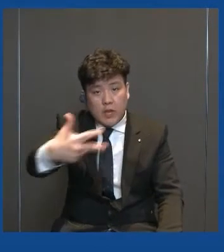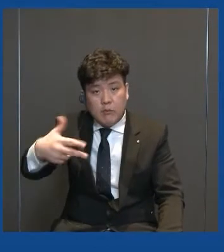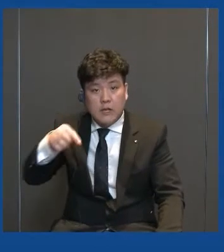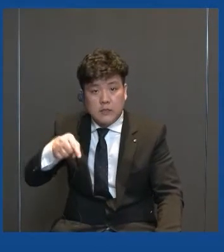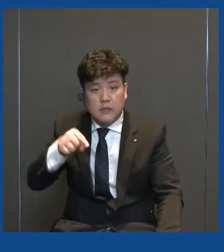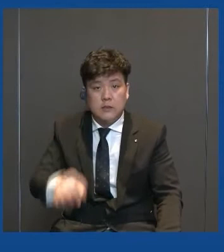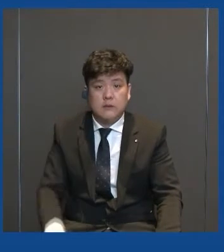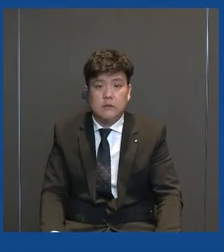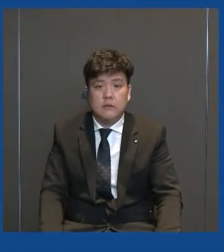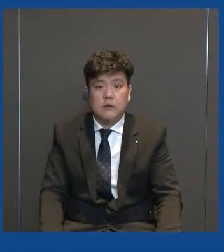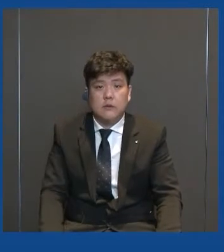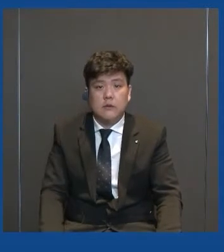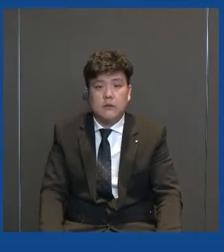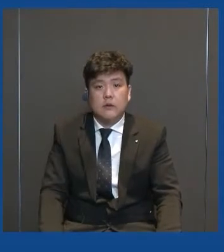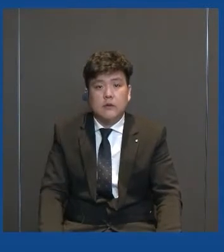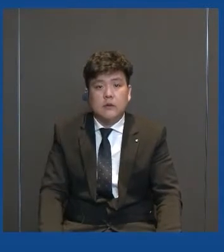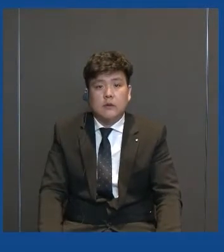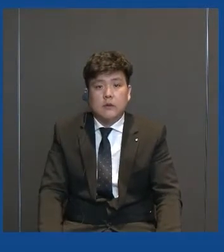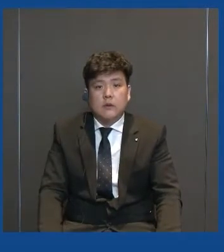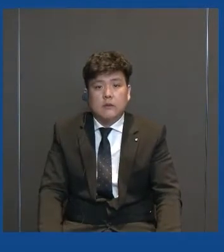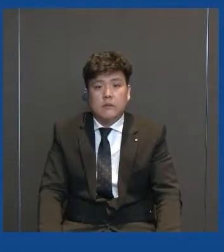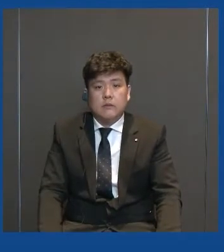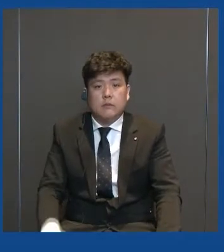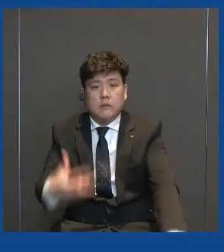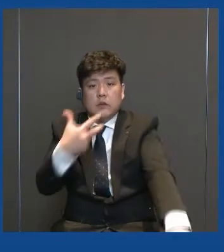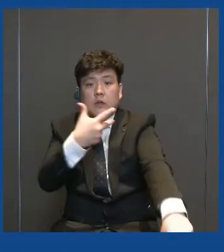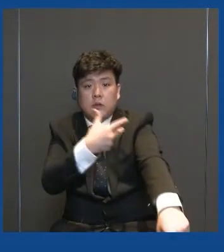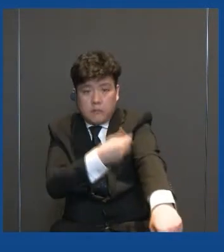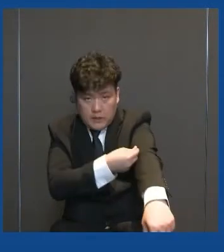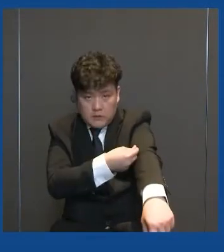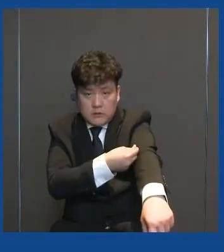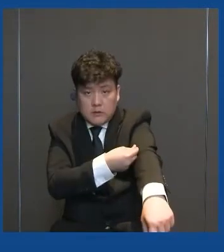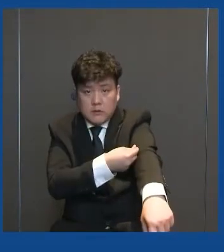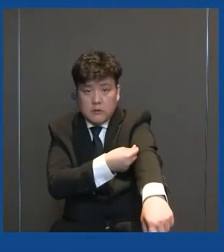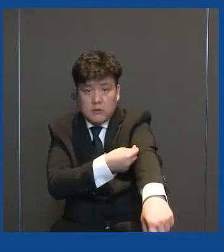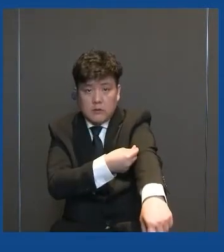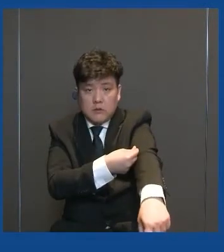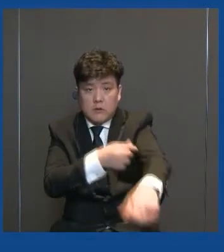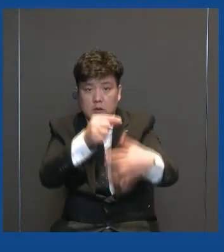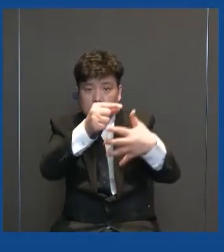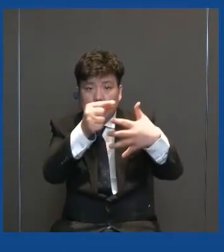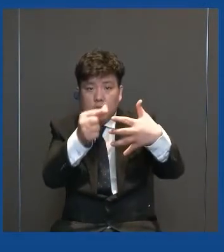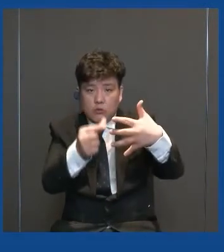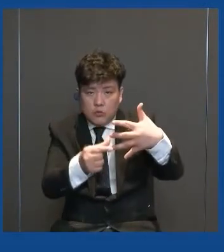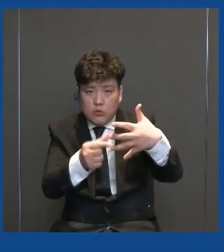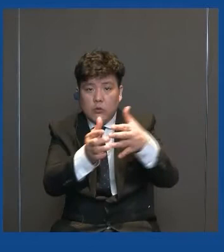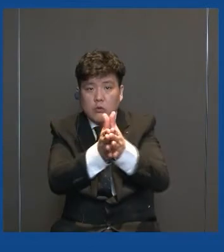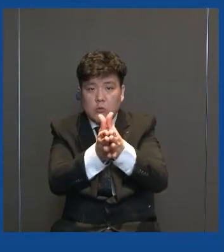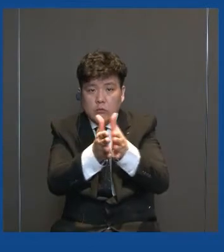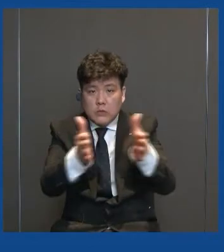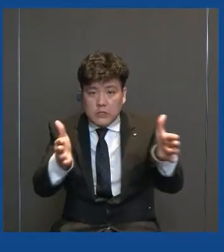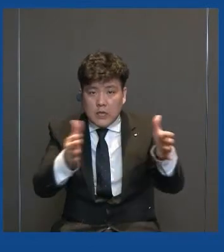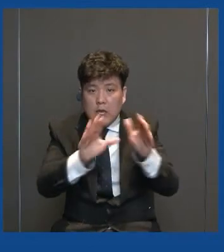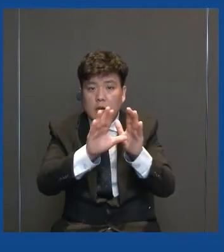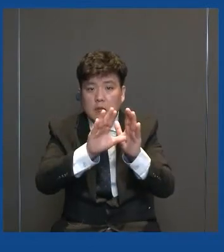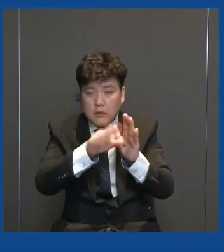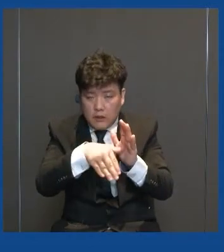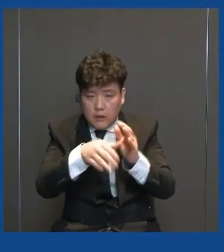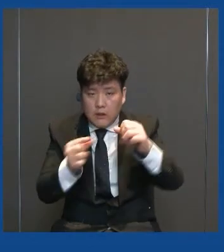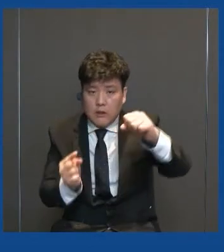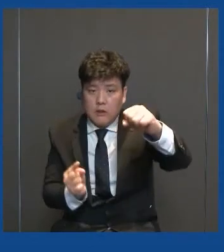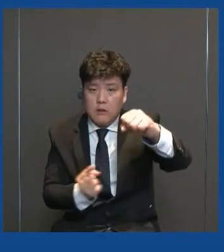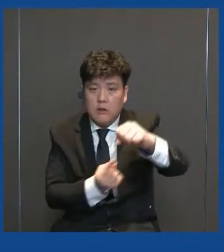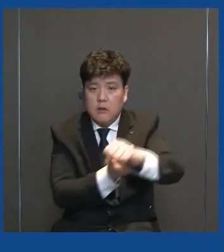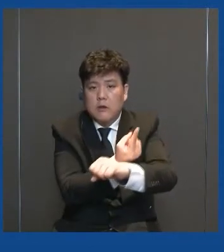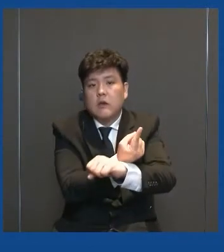prioritization of our vaccinations rollout, in initiatives to support older people during a